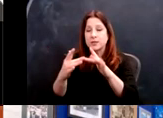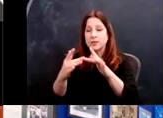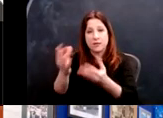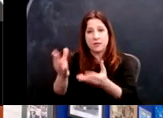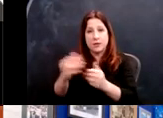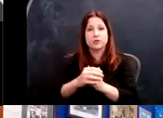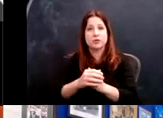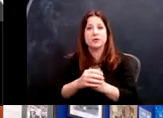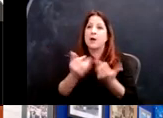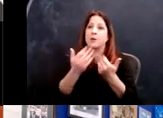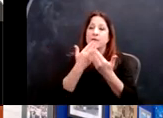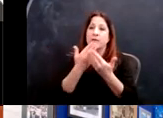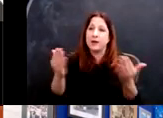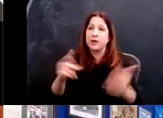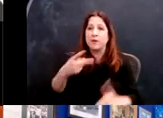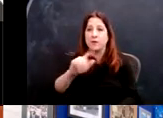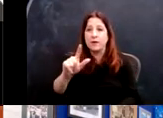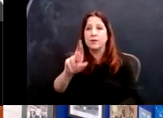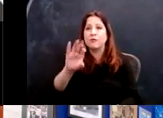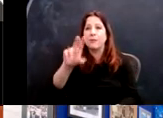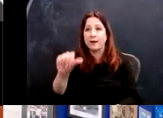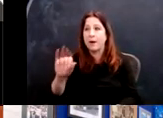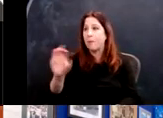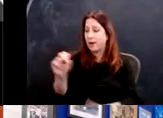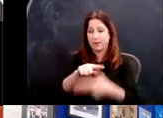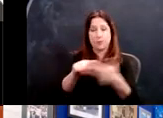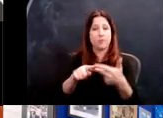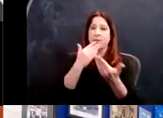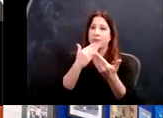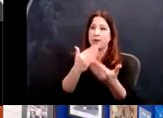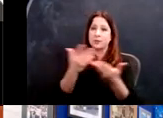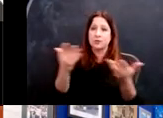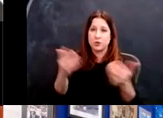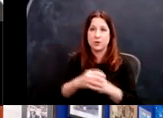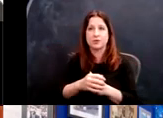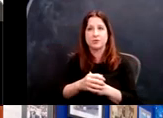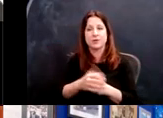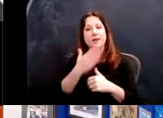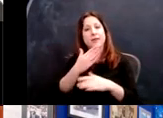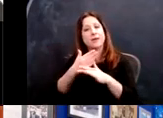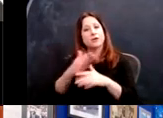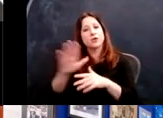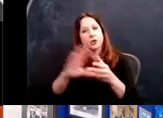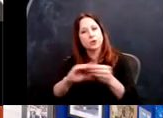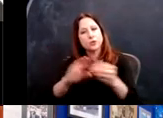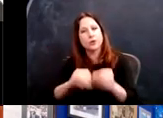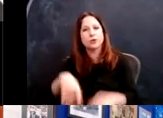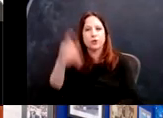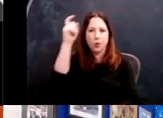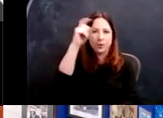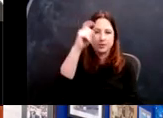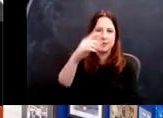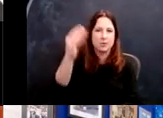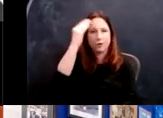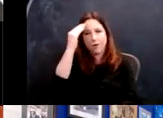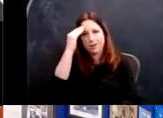say thank you so much, Phil, Rebecca, and Brian. It's been great, and thank you for sharing the stories, your insights, and your